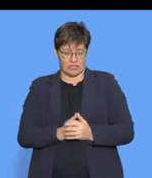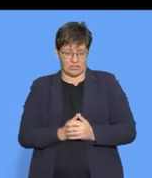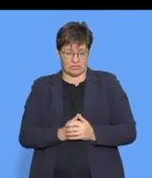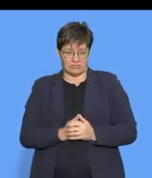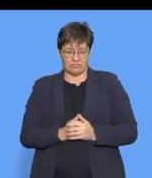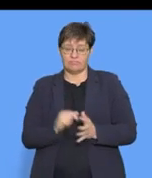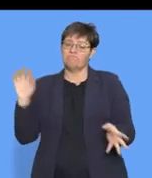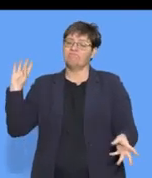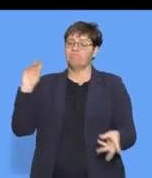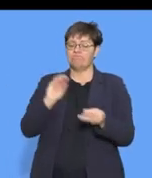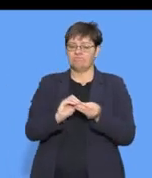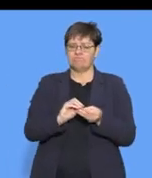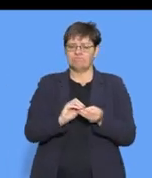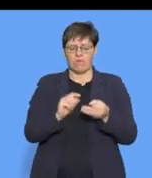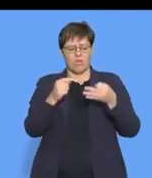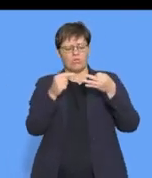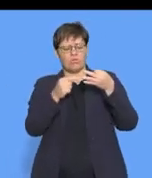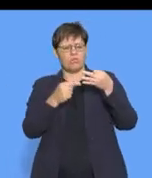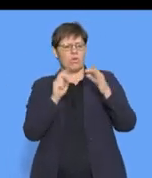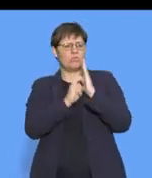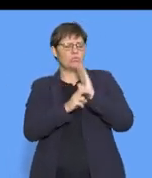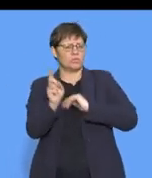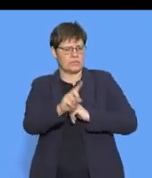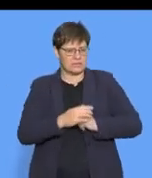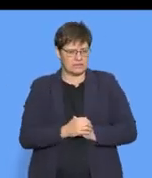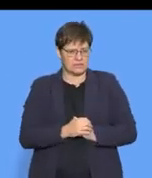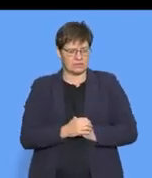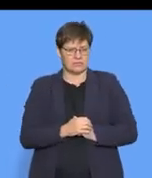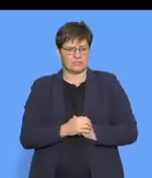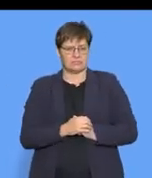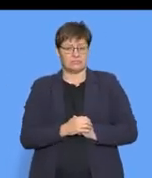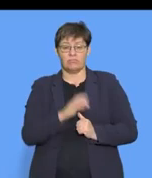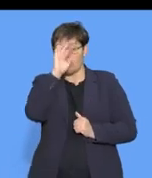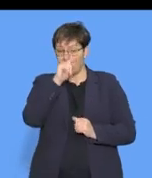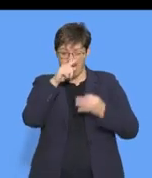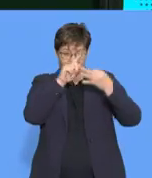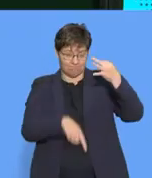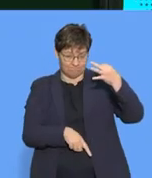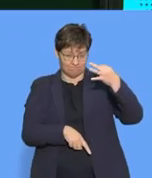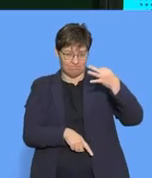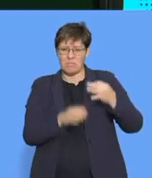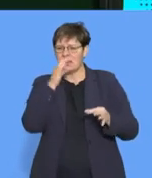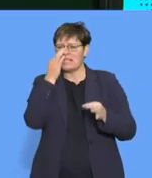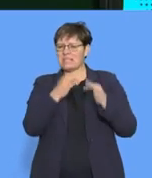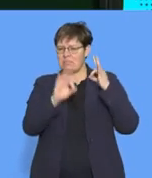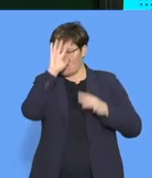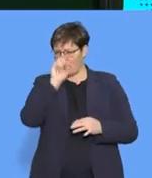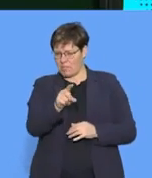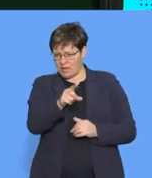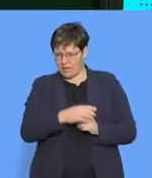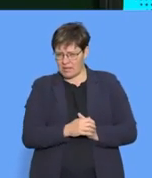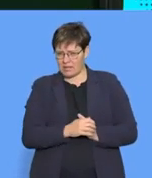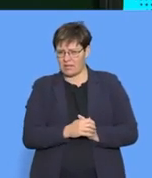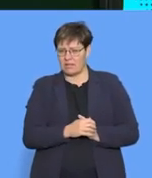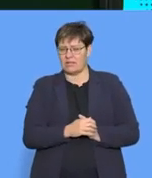quickly recap what all three rules are. I hope you remember all three rules. They were pretty simple to memorize. We did do